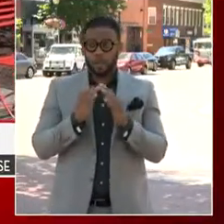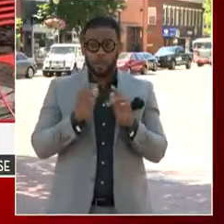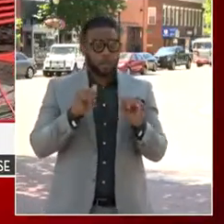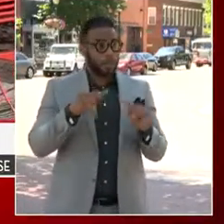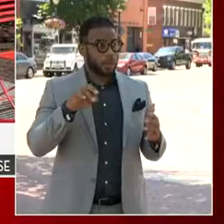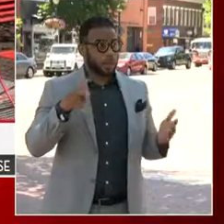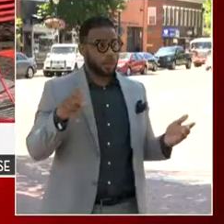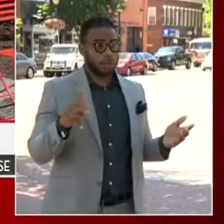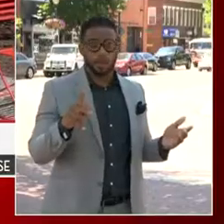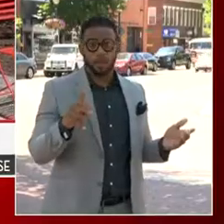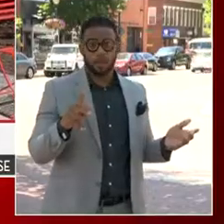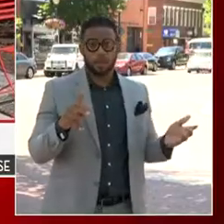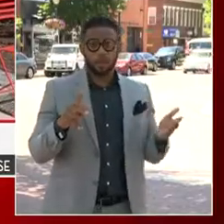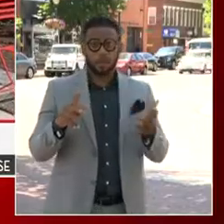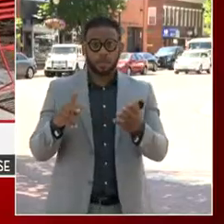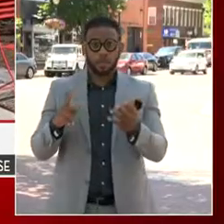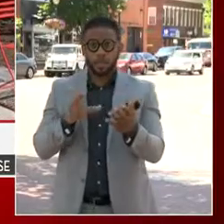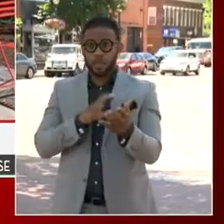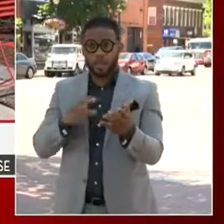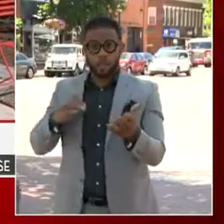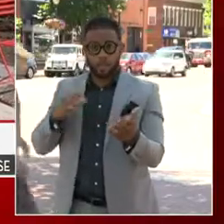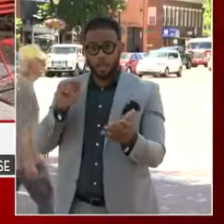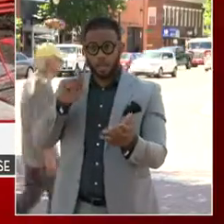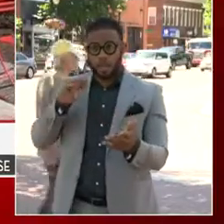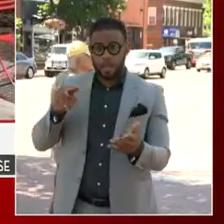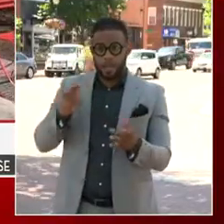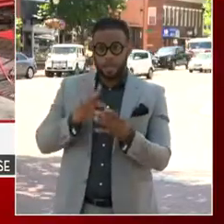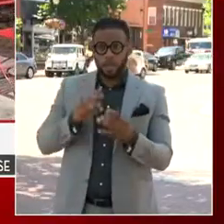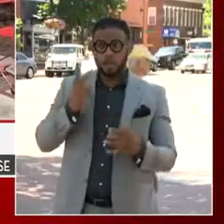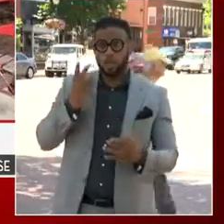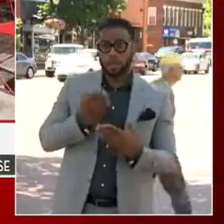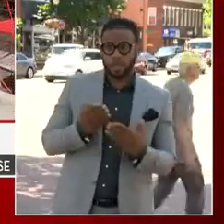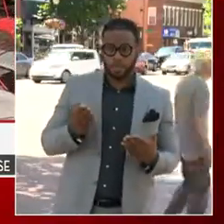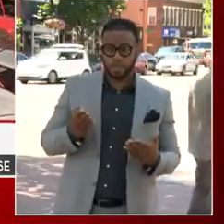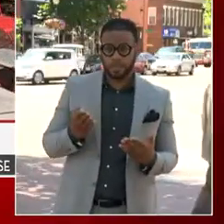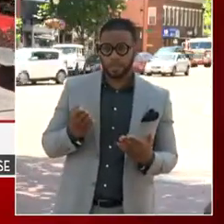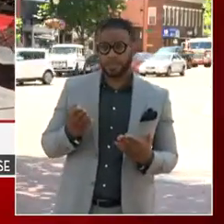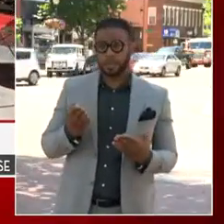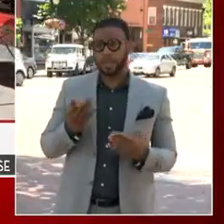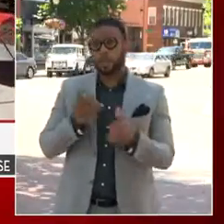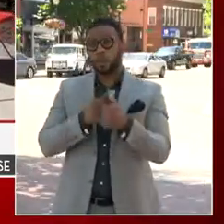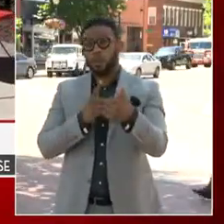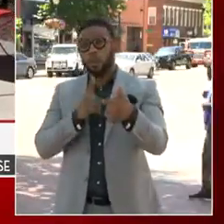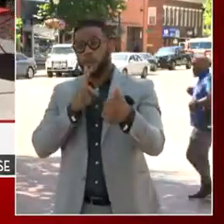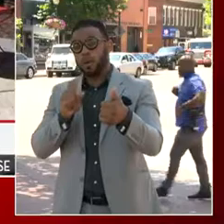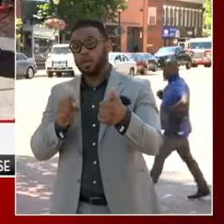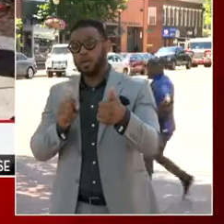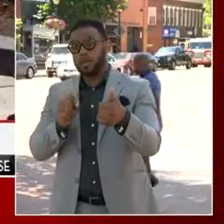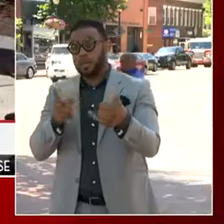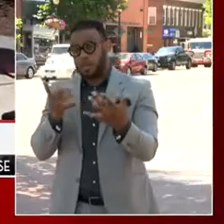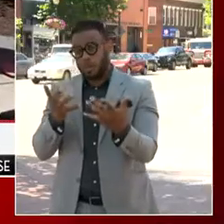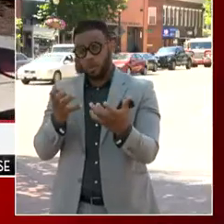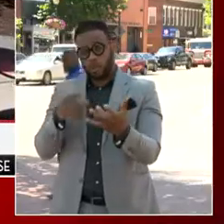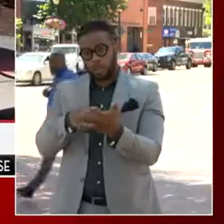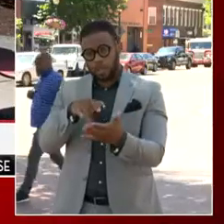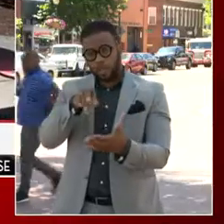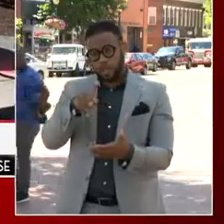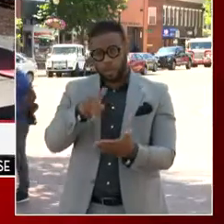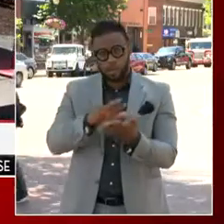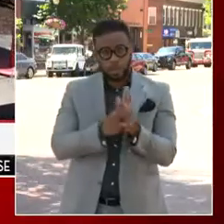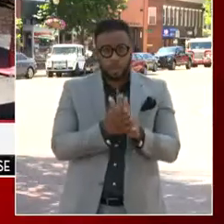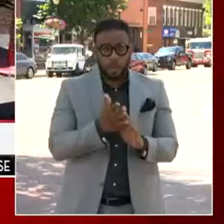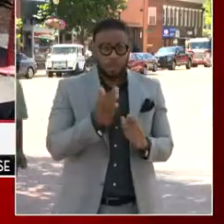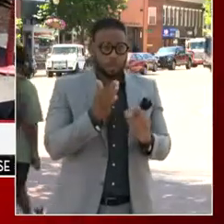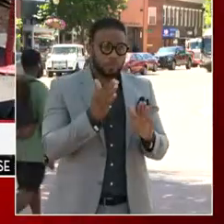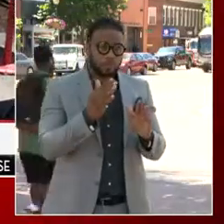this park, Councilman Allen said 2 things. One was he wanted this park to be